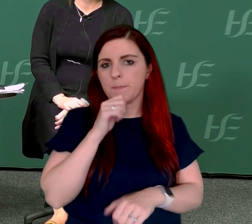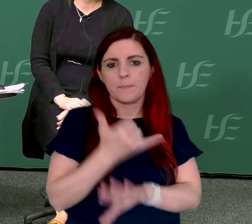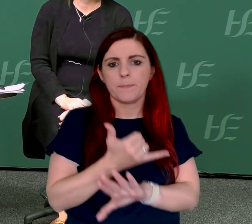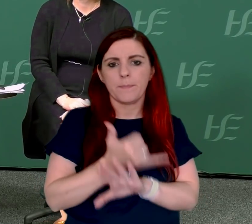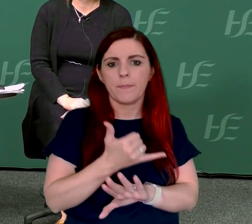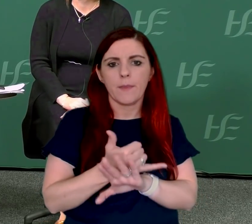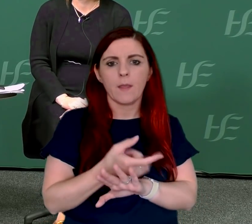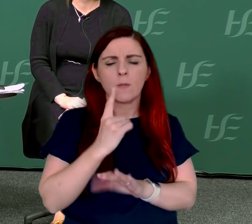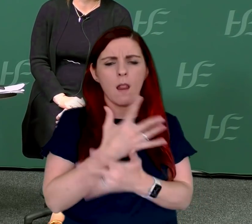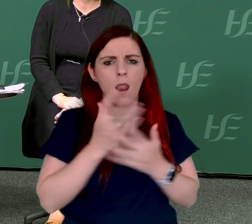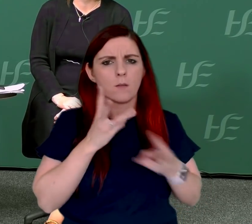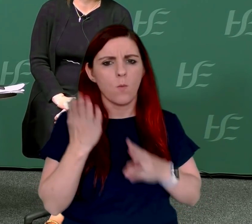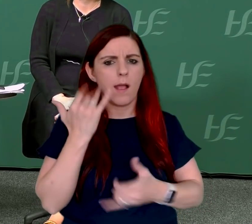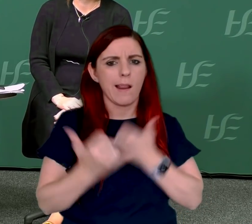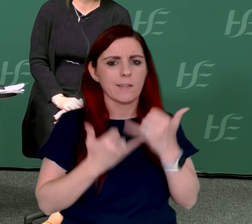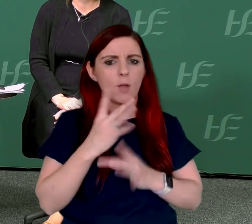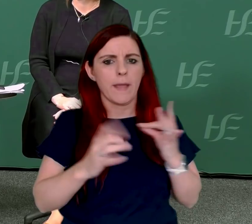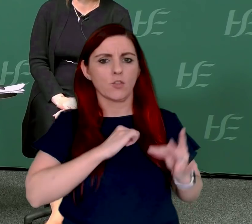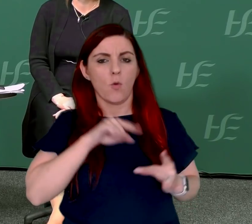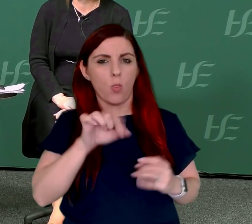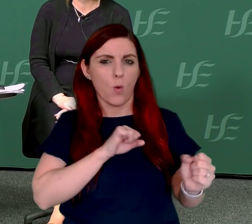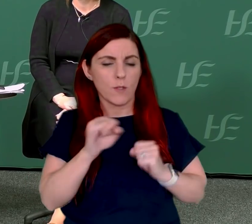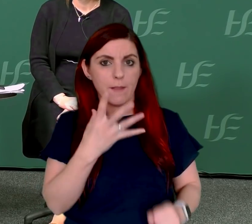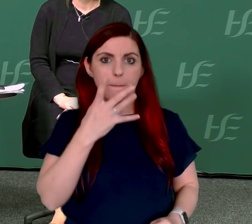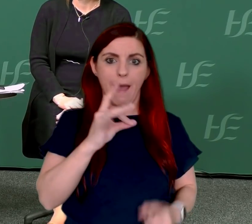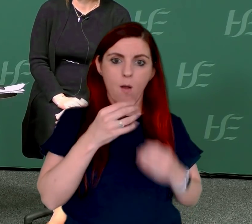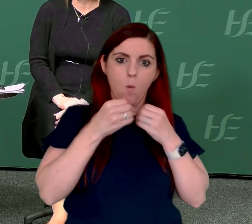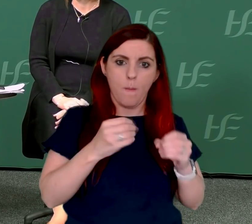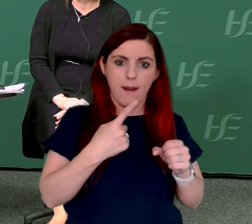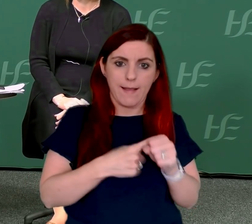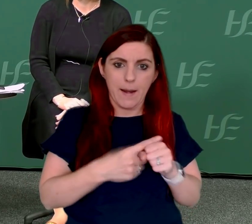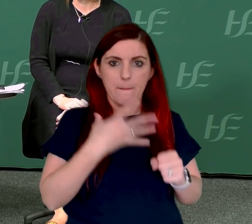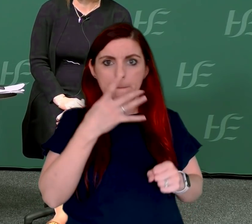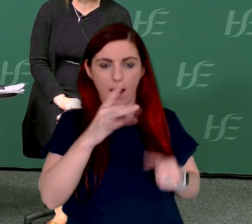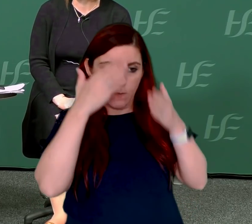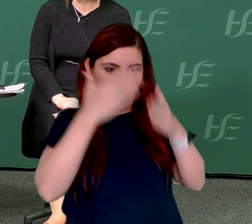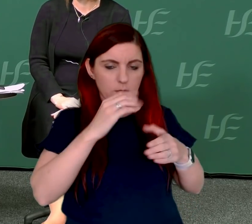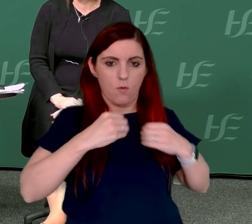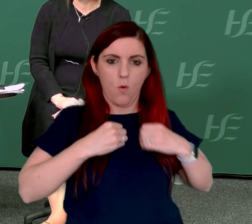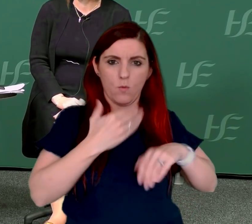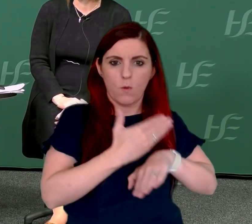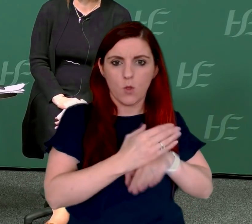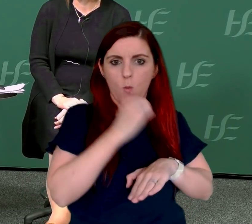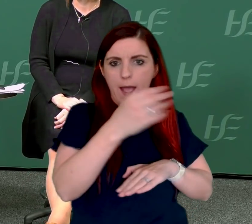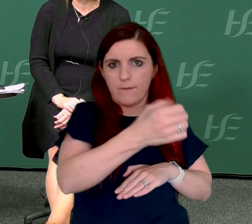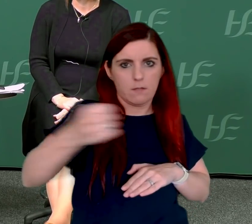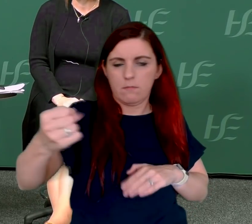of work last year making sure that those therapists could get back to their core roles, so we haven't deployed them out of those. And